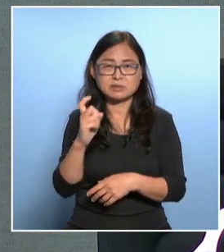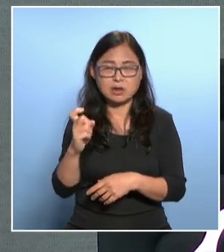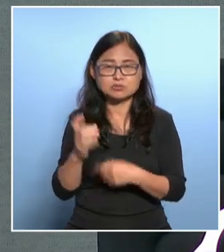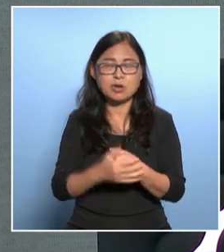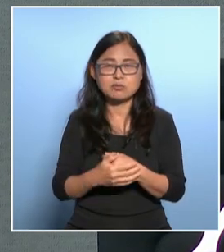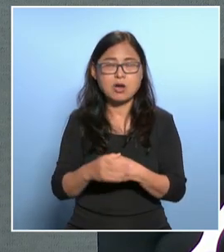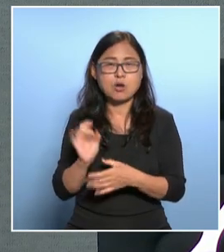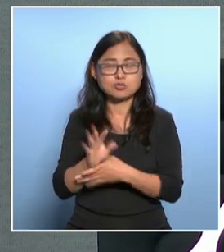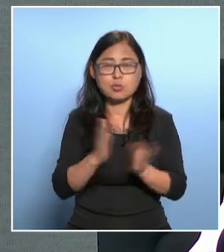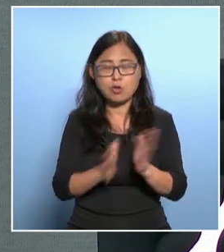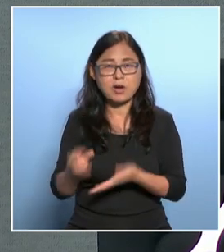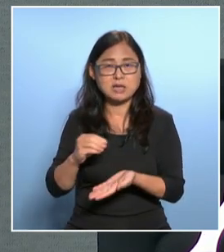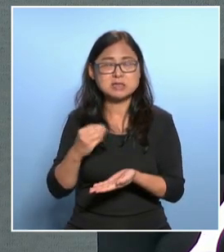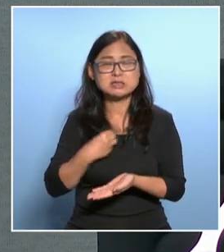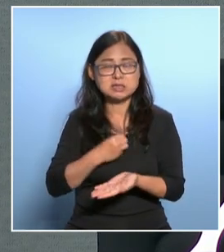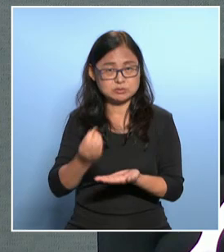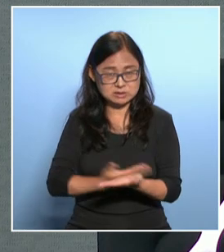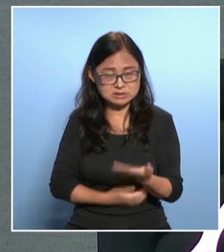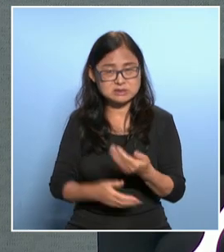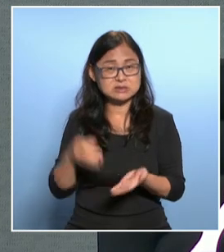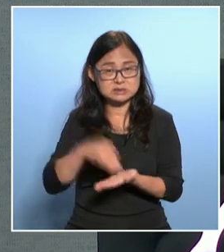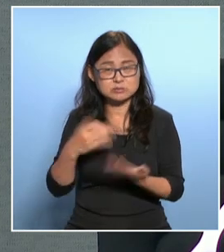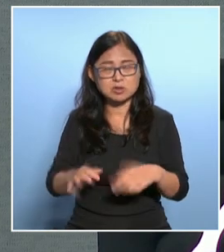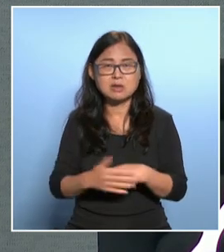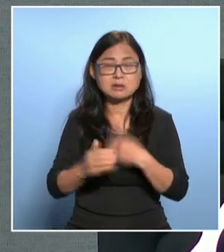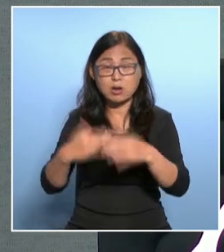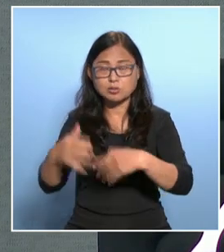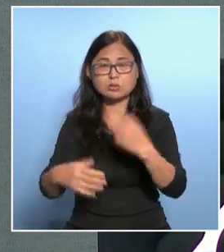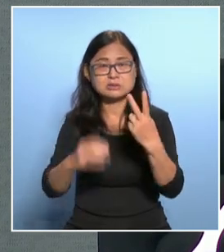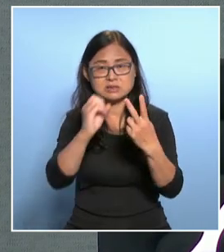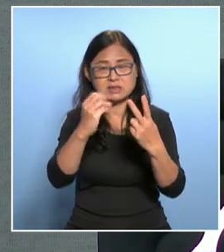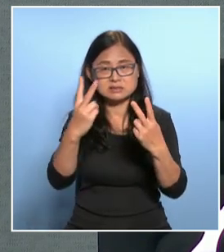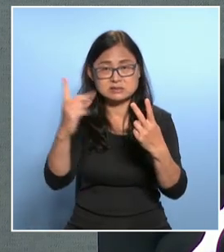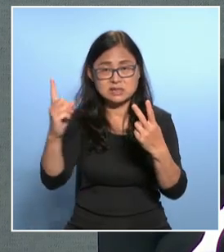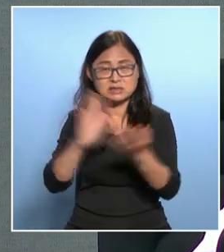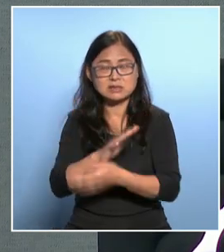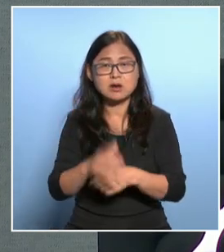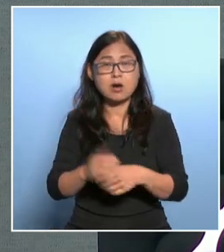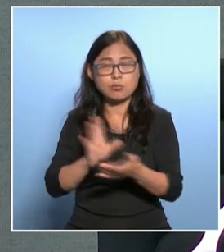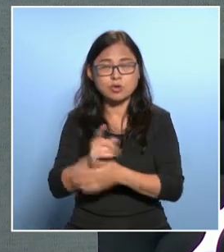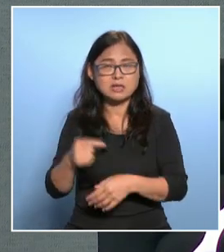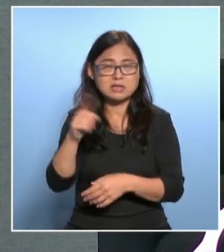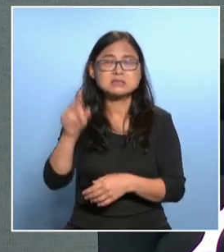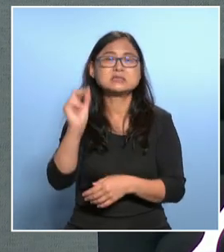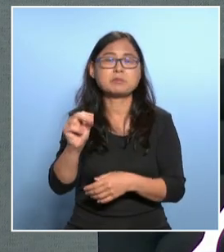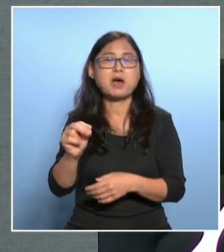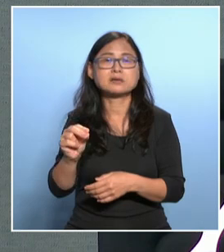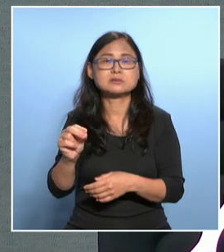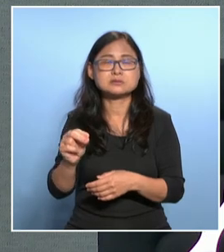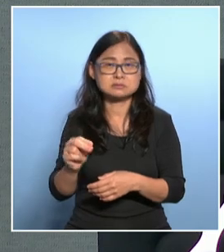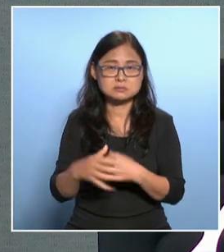HA. In 2011, there are 149 AMDs revoked. There